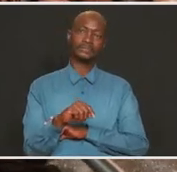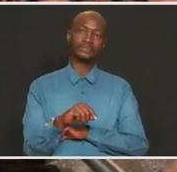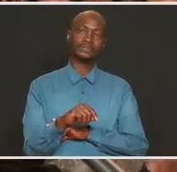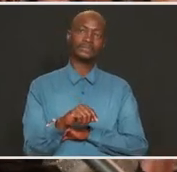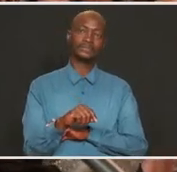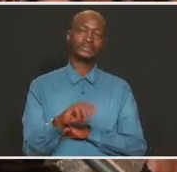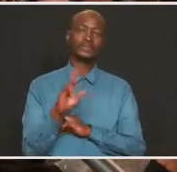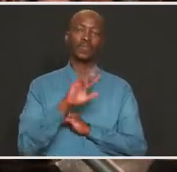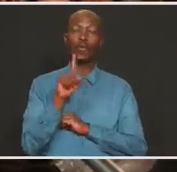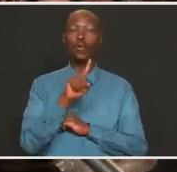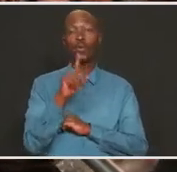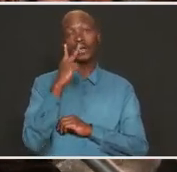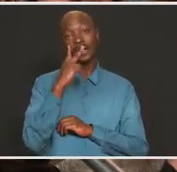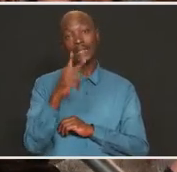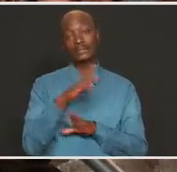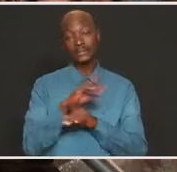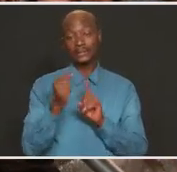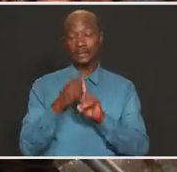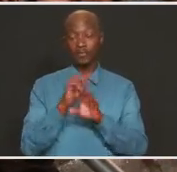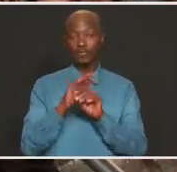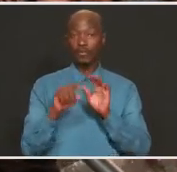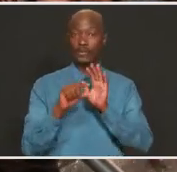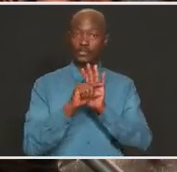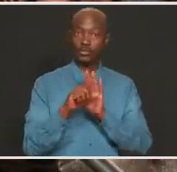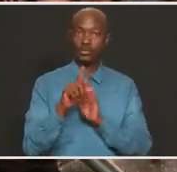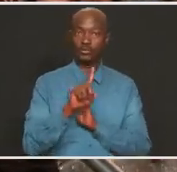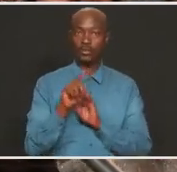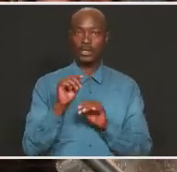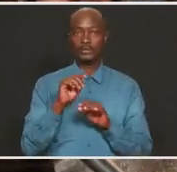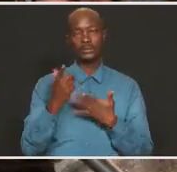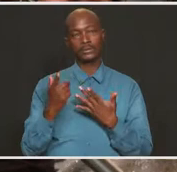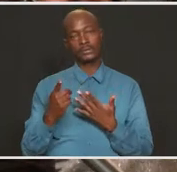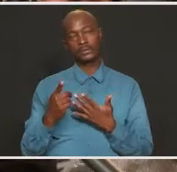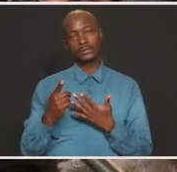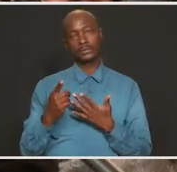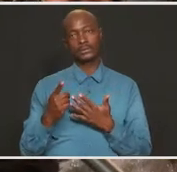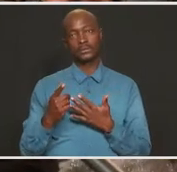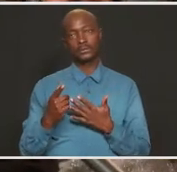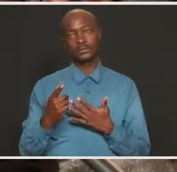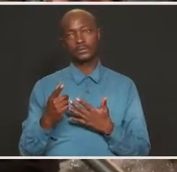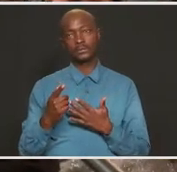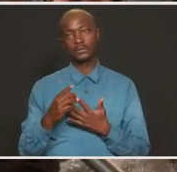what I see in this Clause is that there is almost a